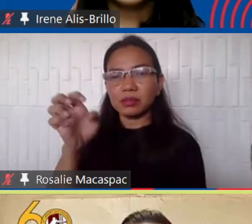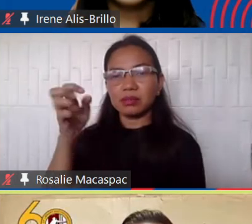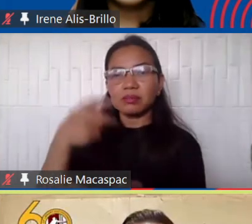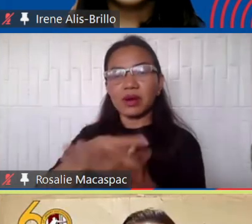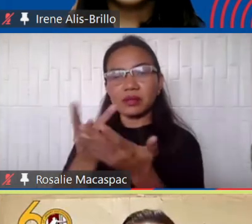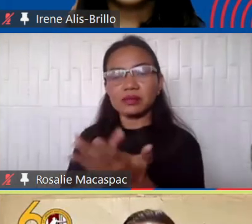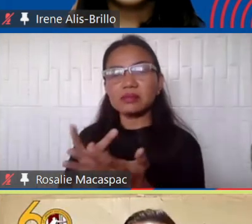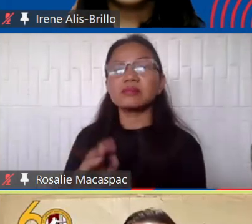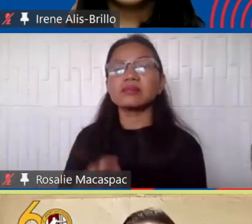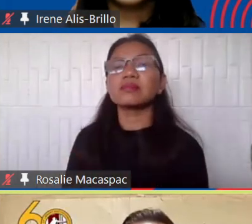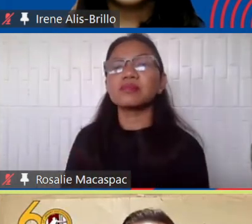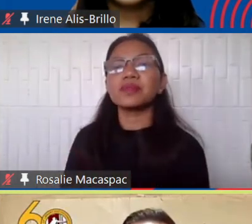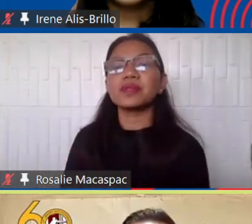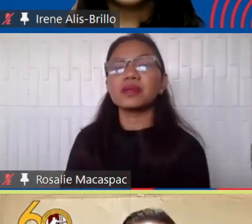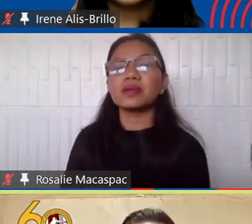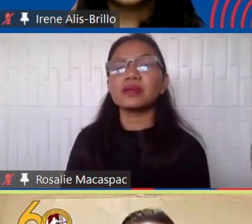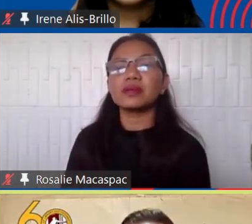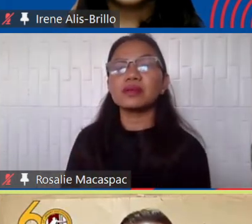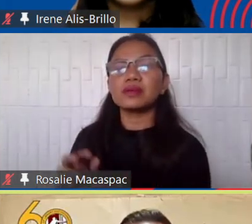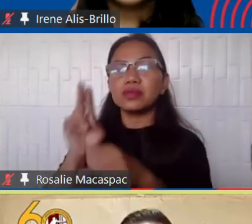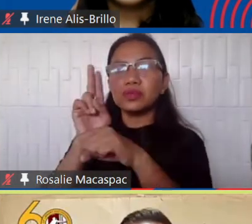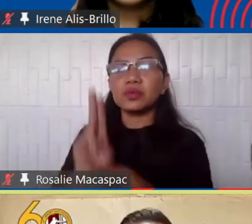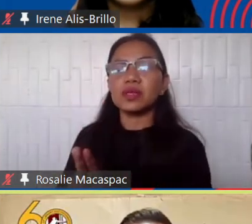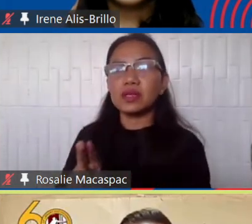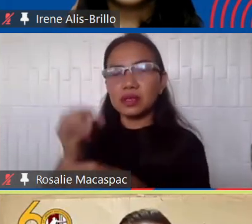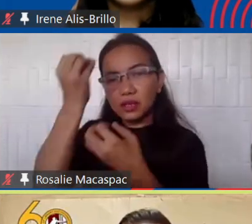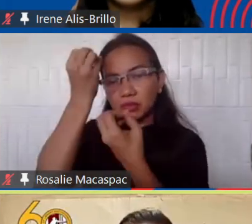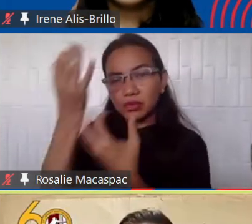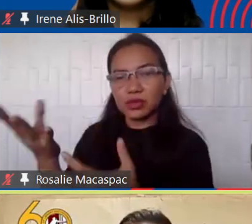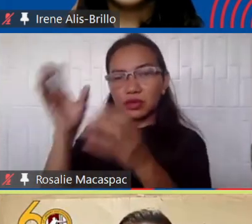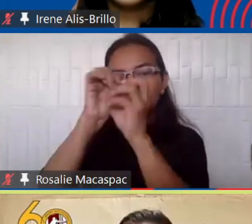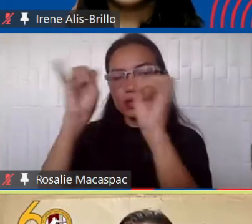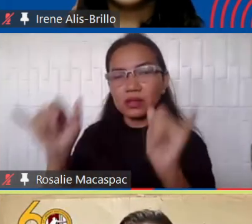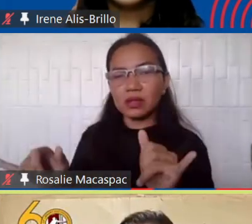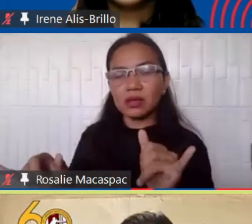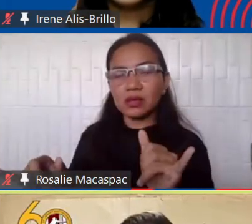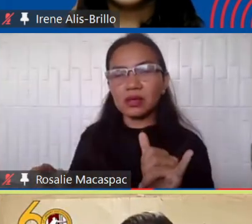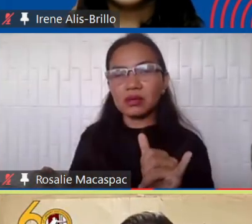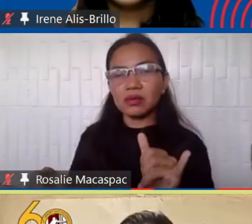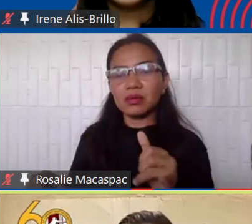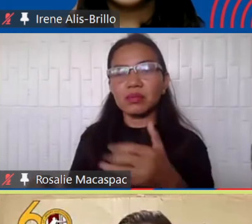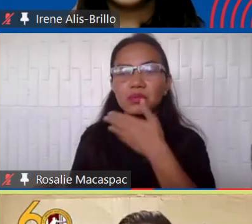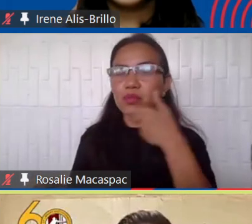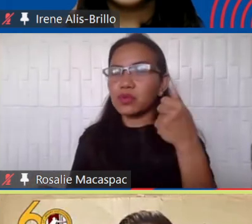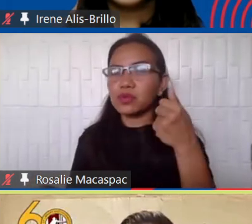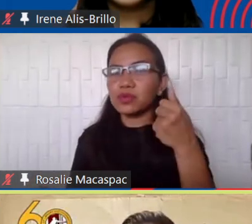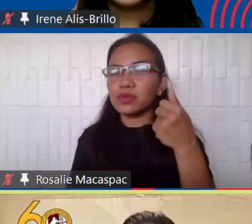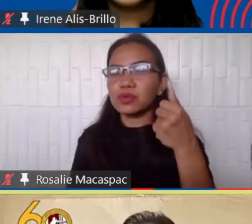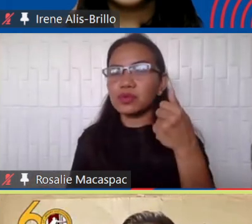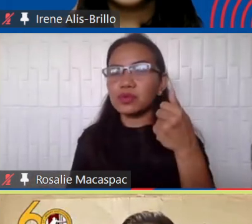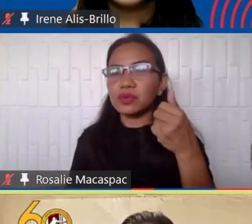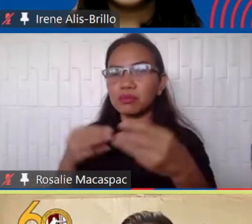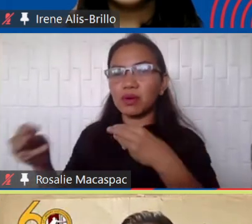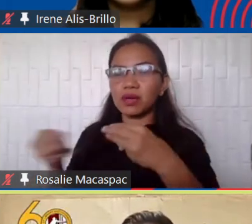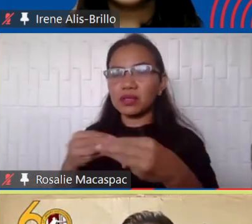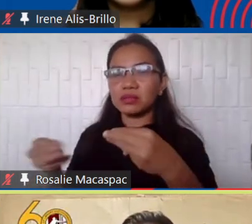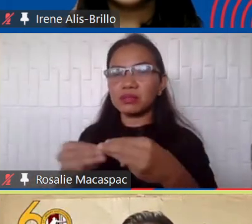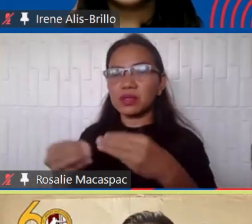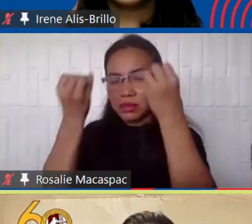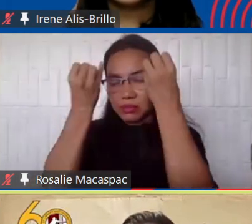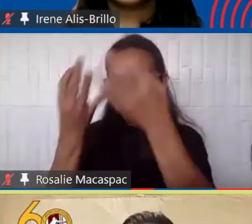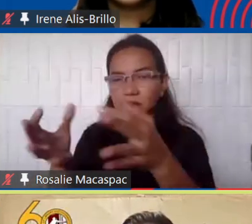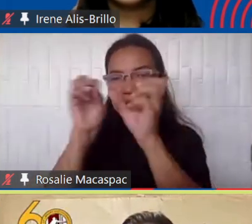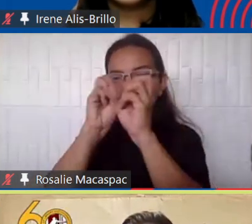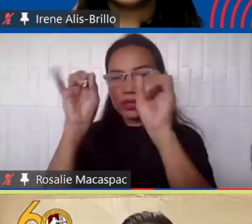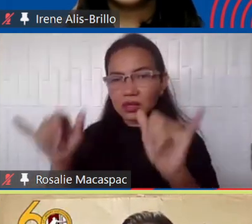people component. And usually information systems, we're most familiar with management information systems,